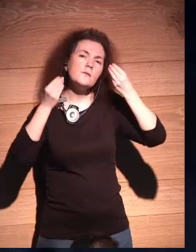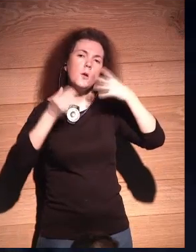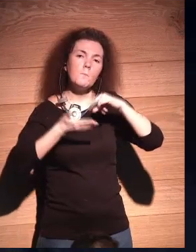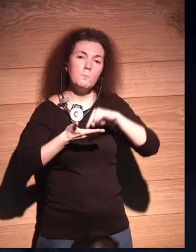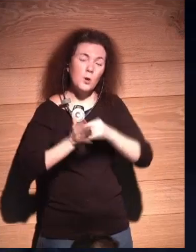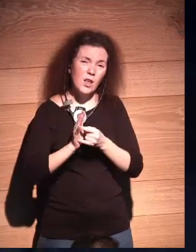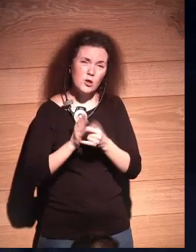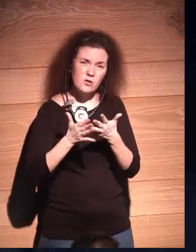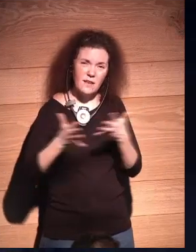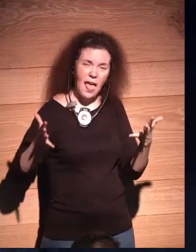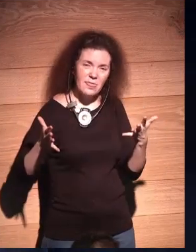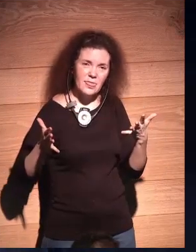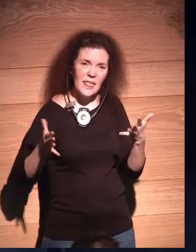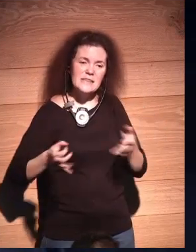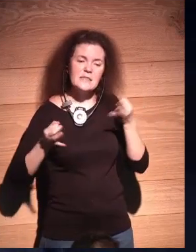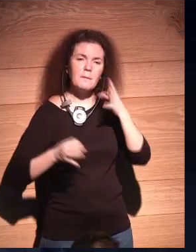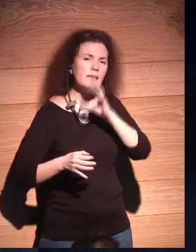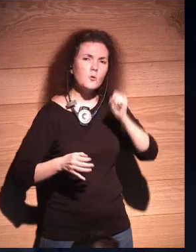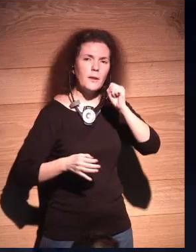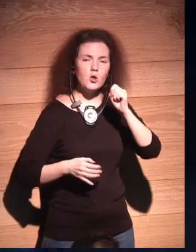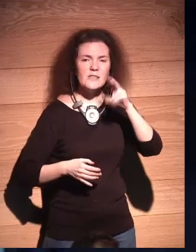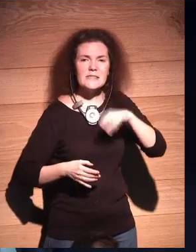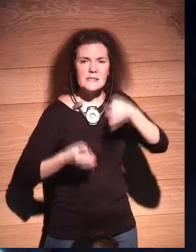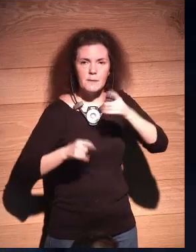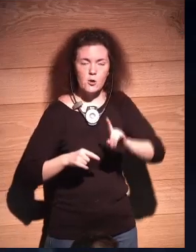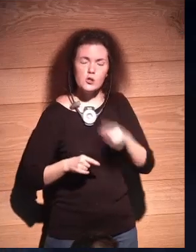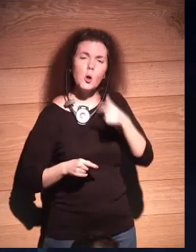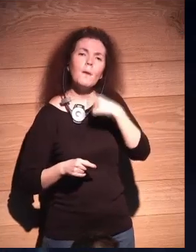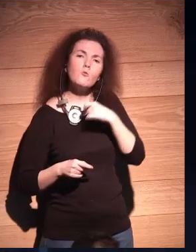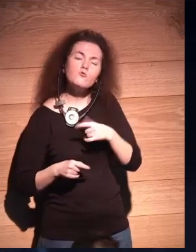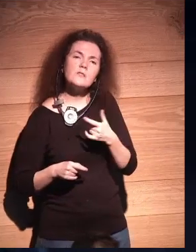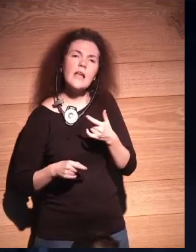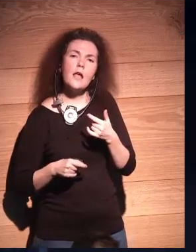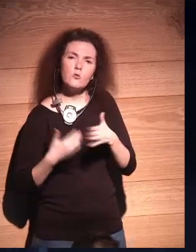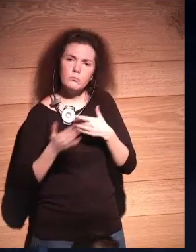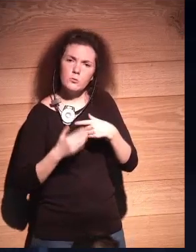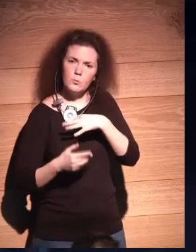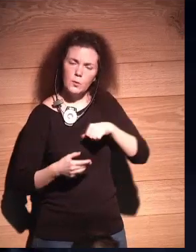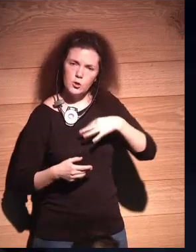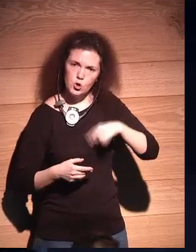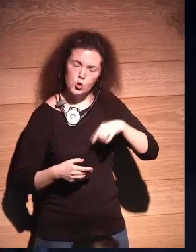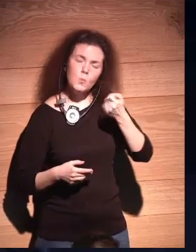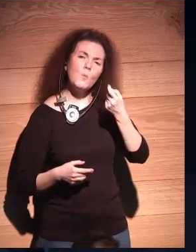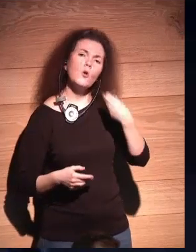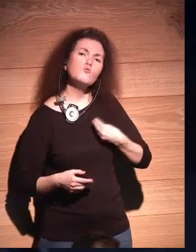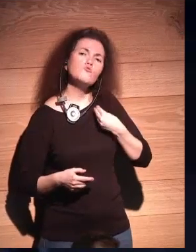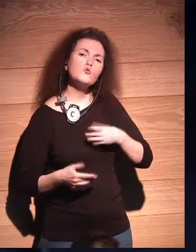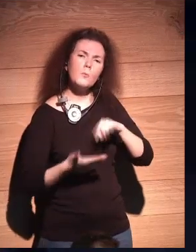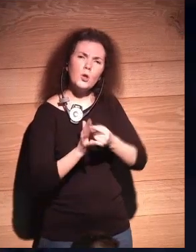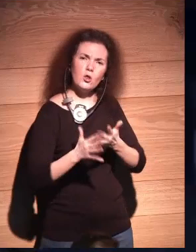I like to be self-sufficient, and so I'm kind of afraid of huge projects that involve a lot of people